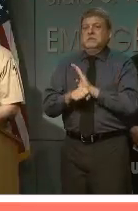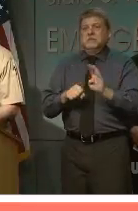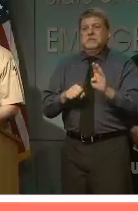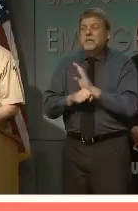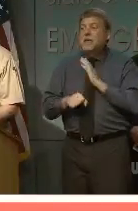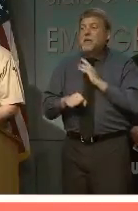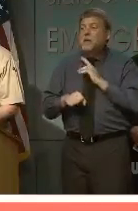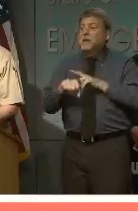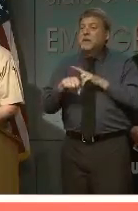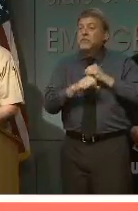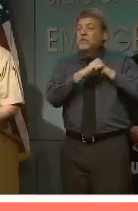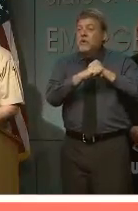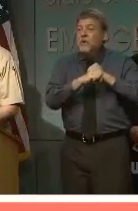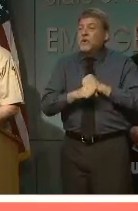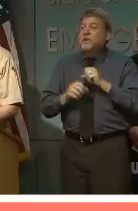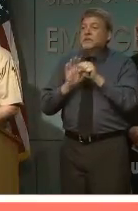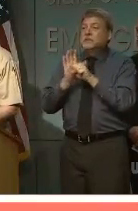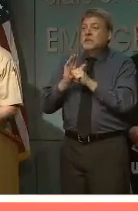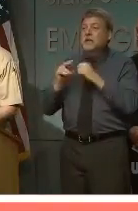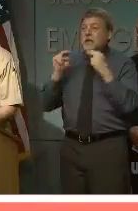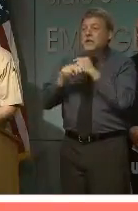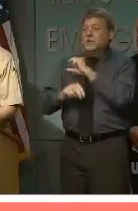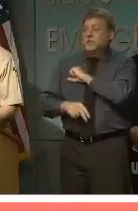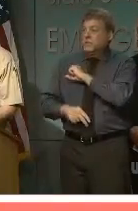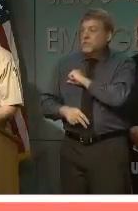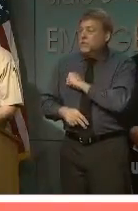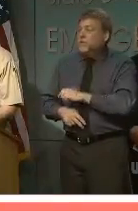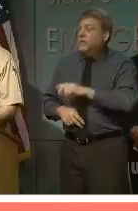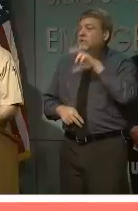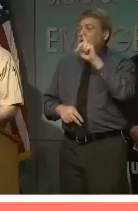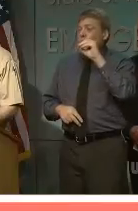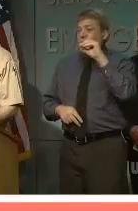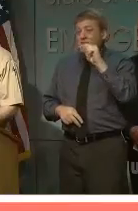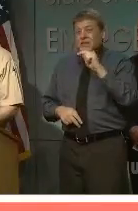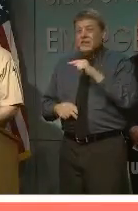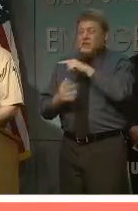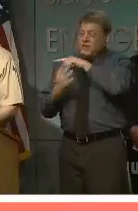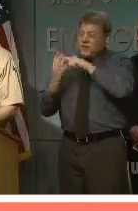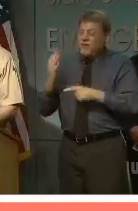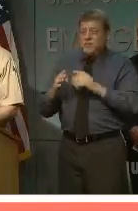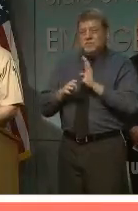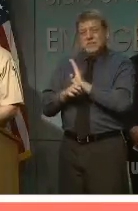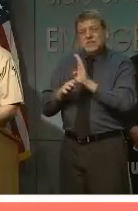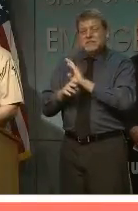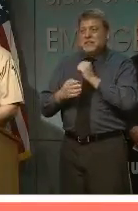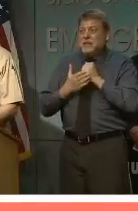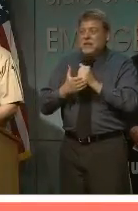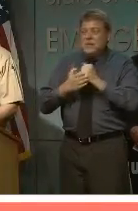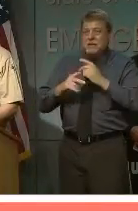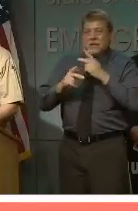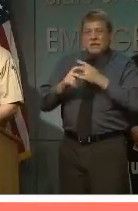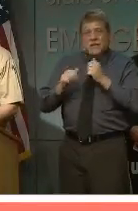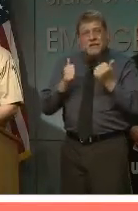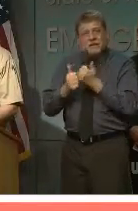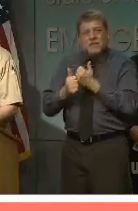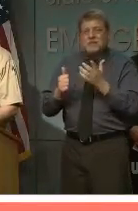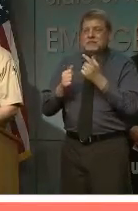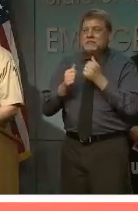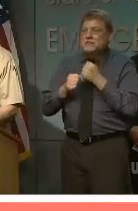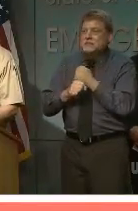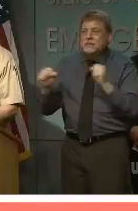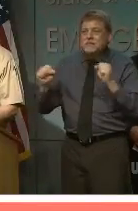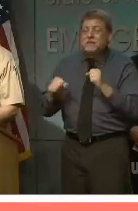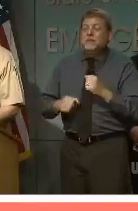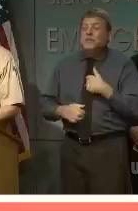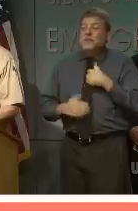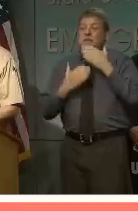National Guard, State Highway Patrol, and DOT partners have also been working hard to keep the public safe. We also thank our utilities